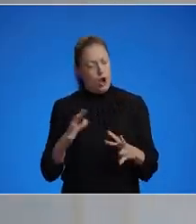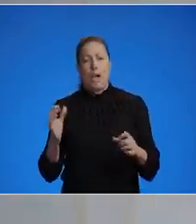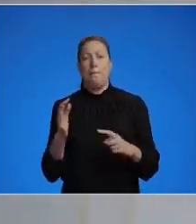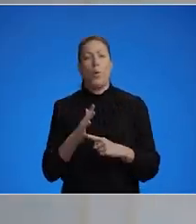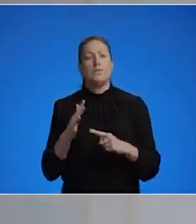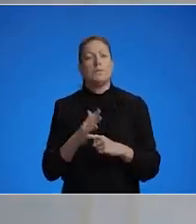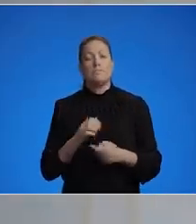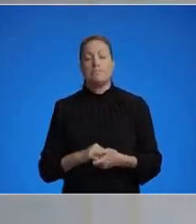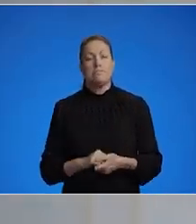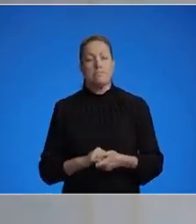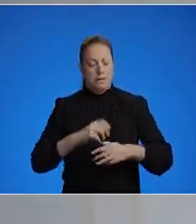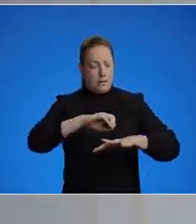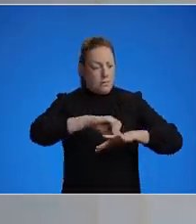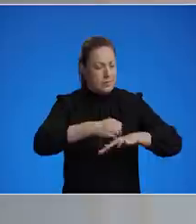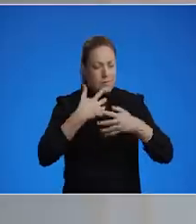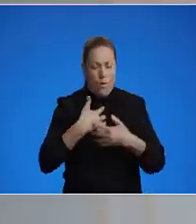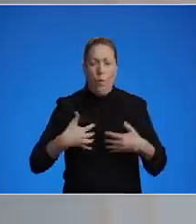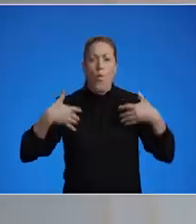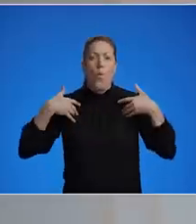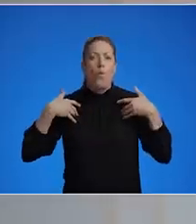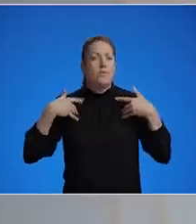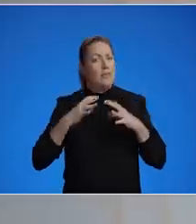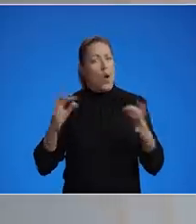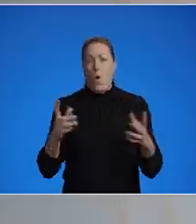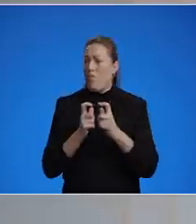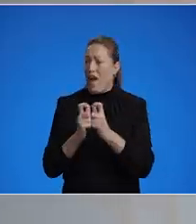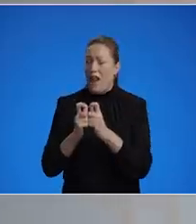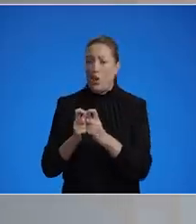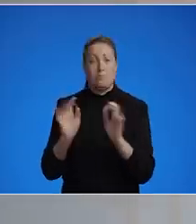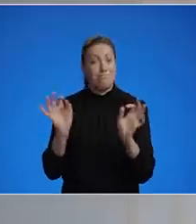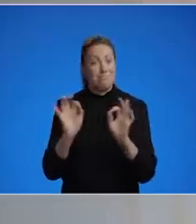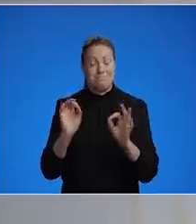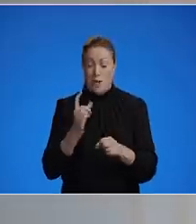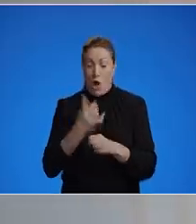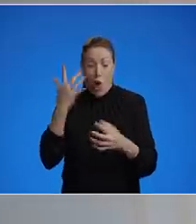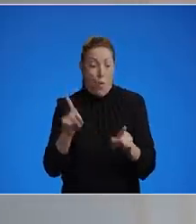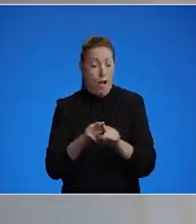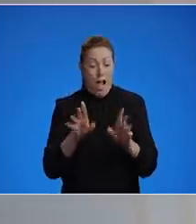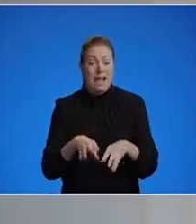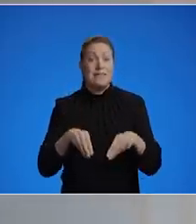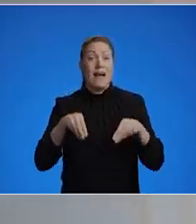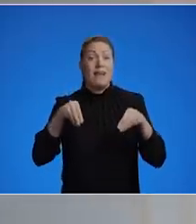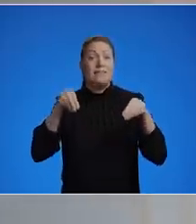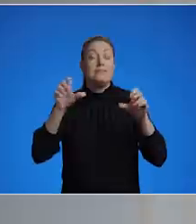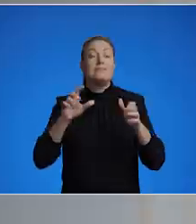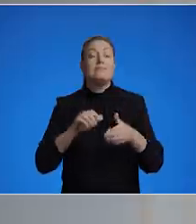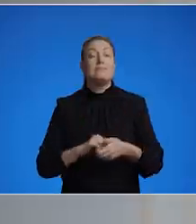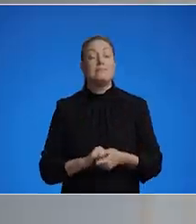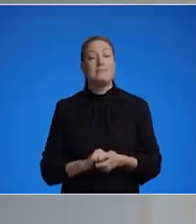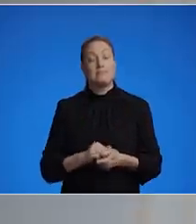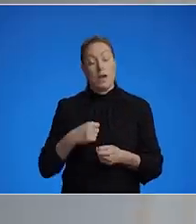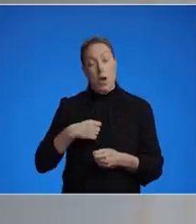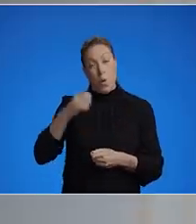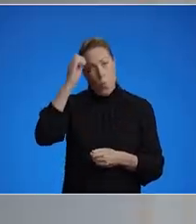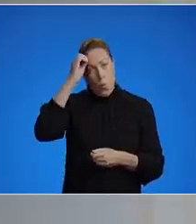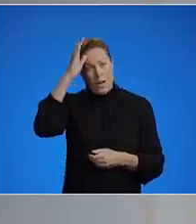I reckoned no priceless stone to be her peer, for compared with her, all gold is a pinch of sand, and beside her,